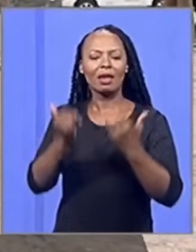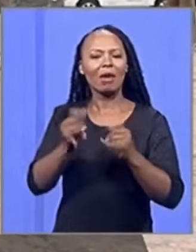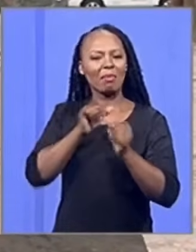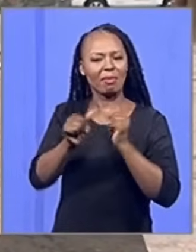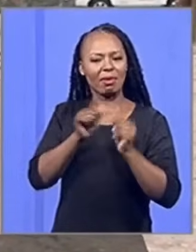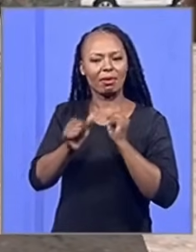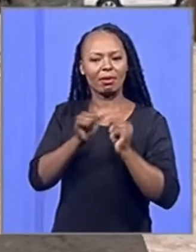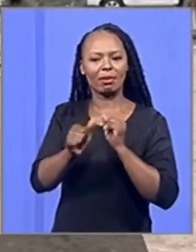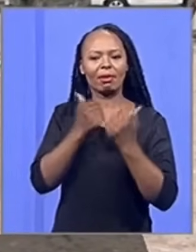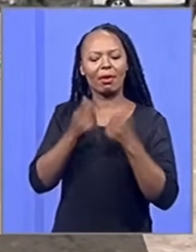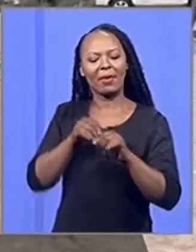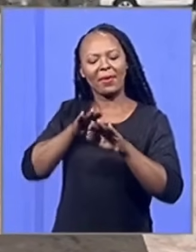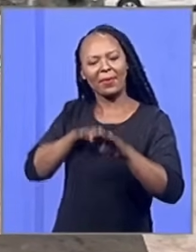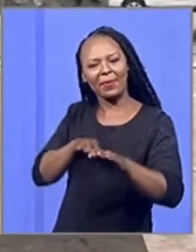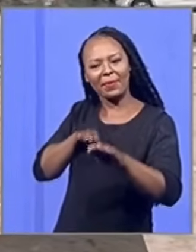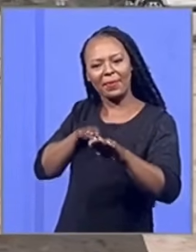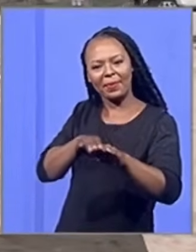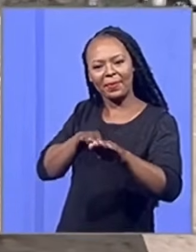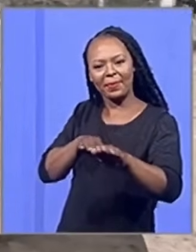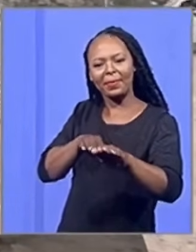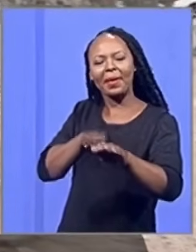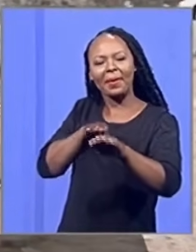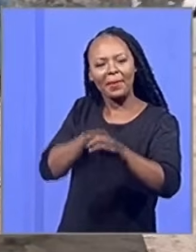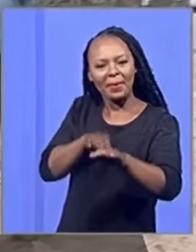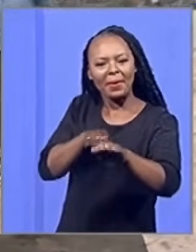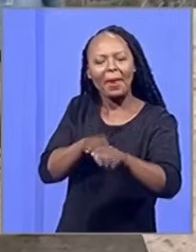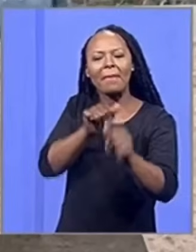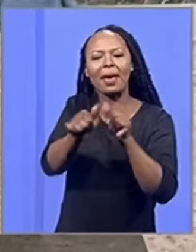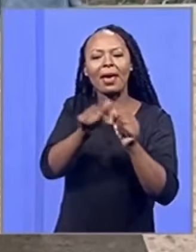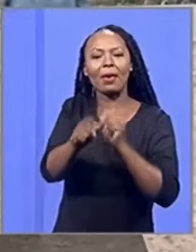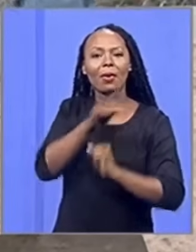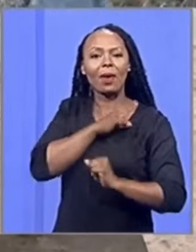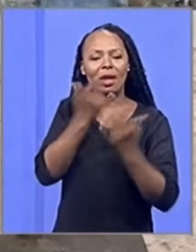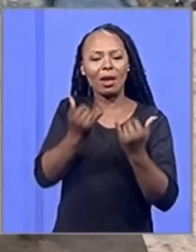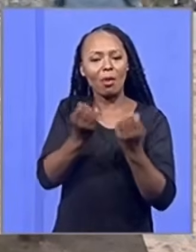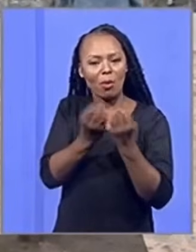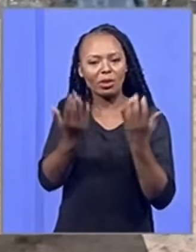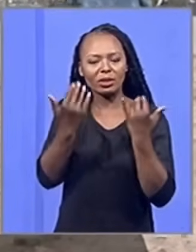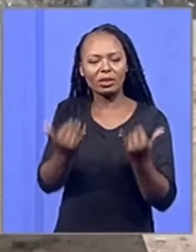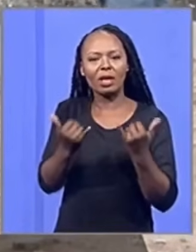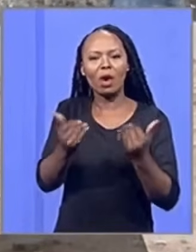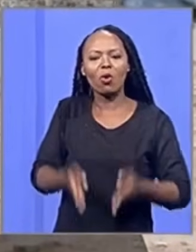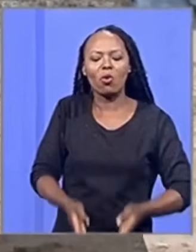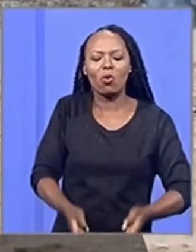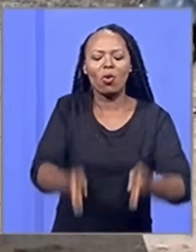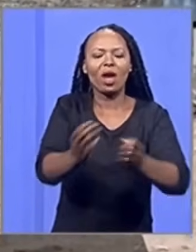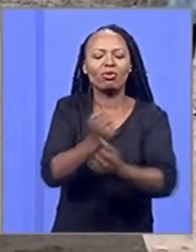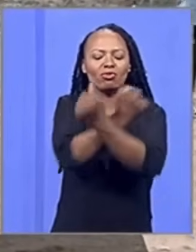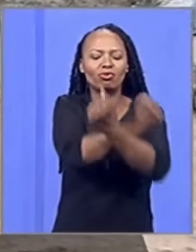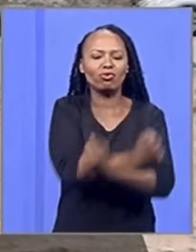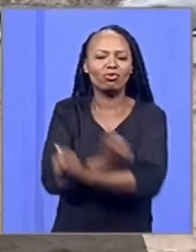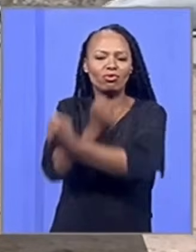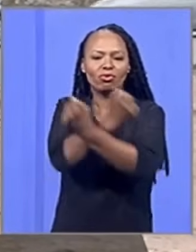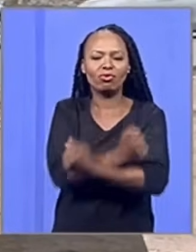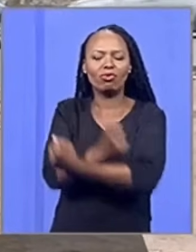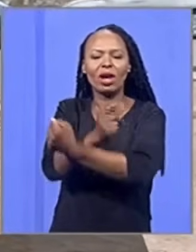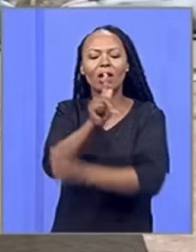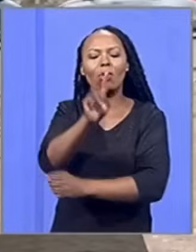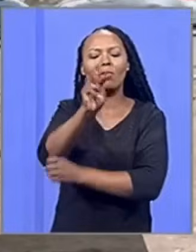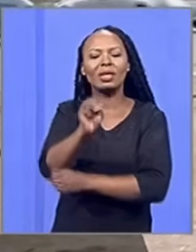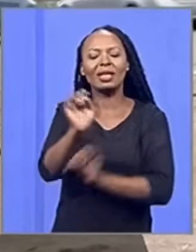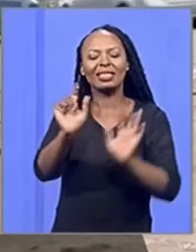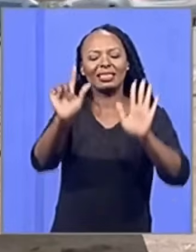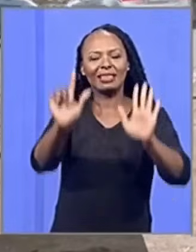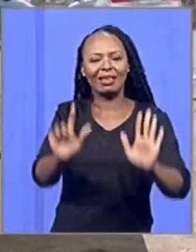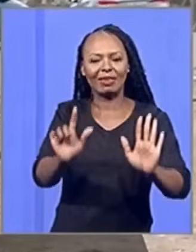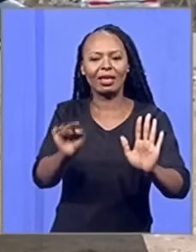a beke. Dipalopalo tseno di ne di tlhatlogetse kwa godimo go nnile le mmila wa diteraka o ka dirang dikilometara di le 7 mme